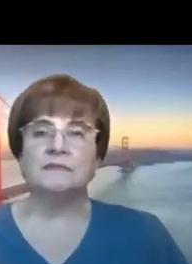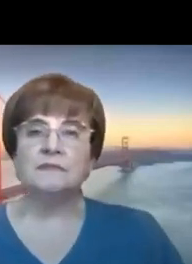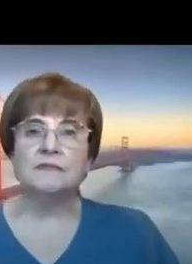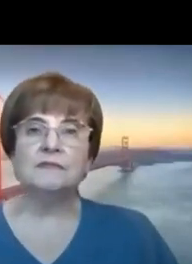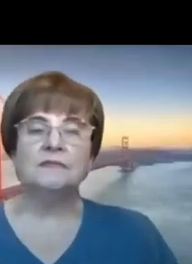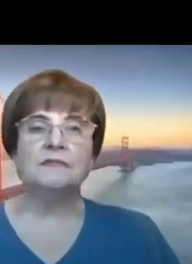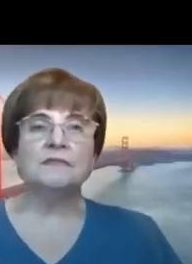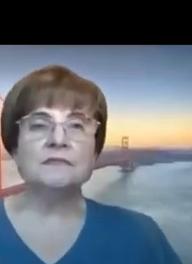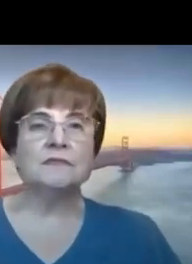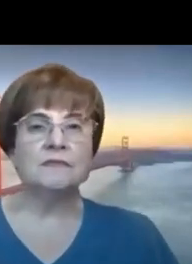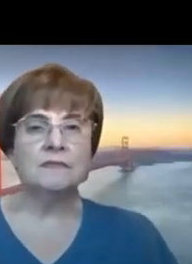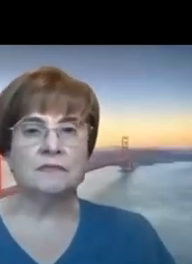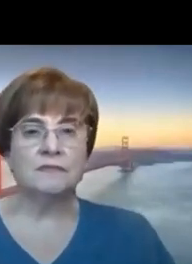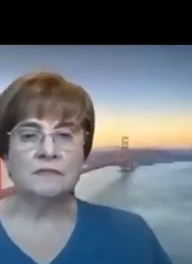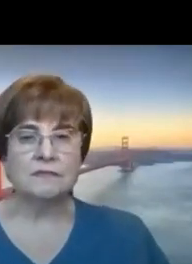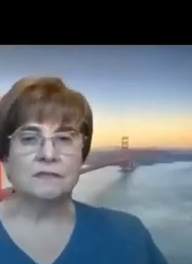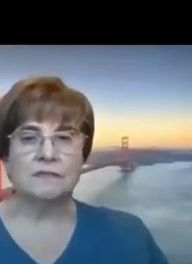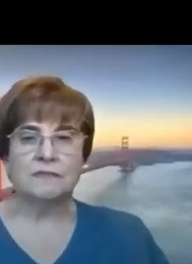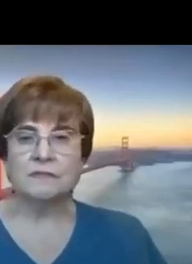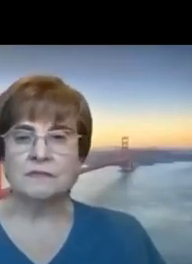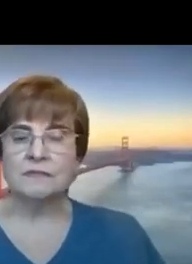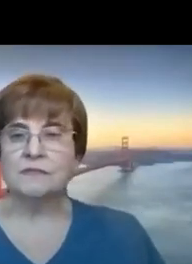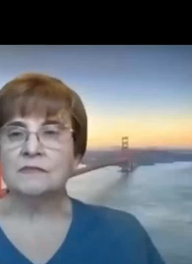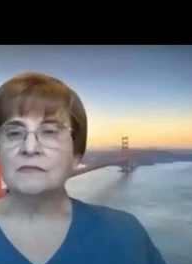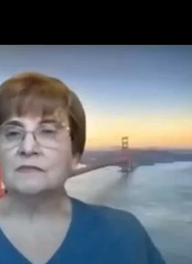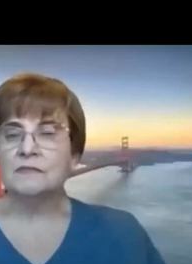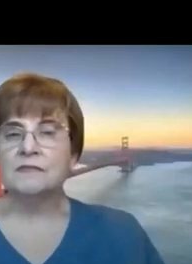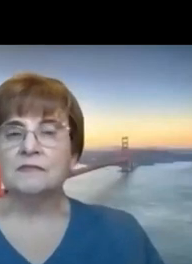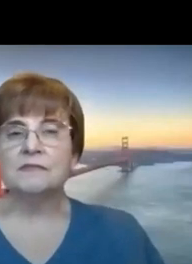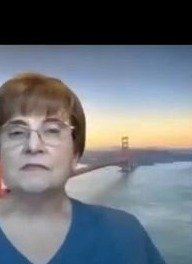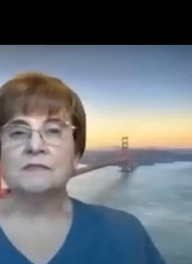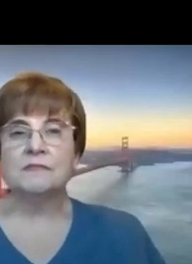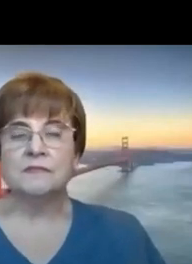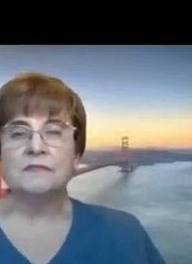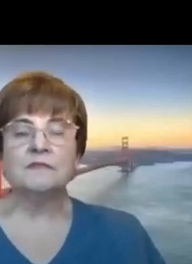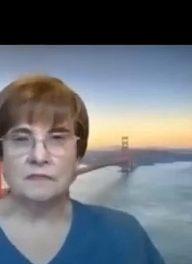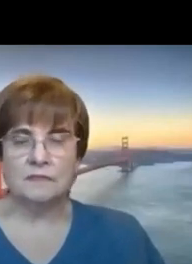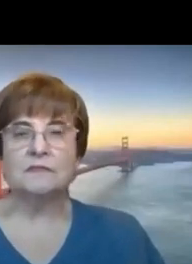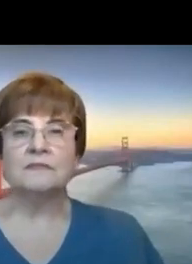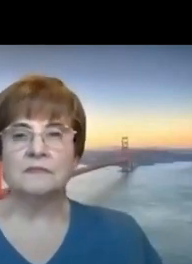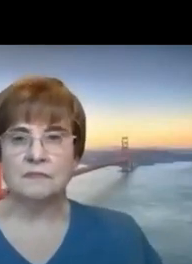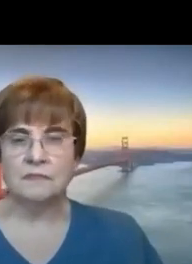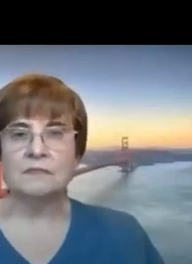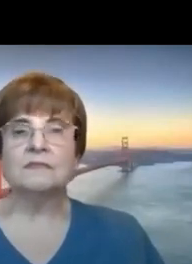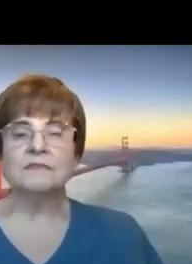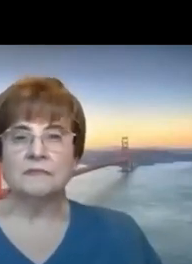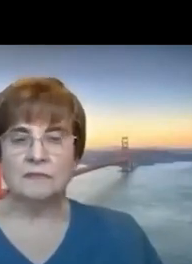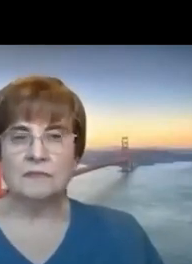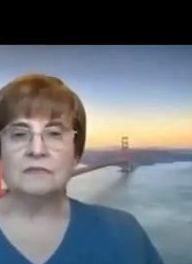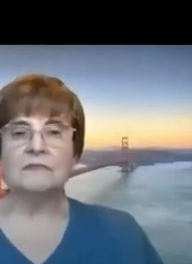for our residents that was basically for seniors. That wasn't quite as physical, but it gave them a lot of the knowledge